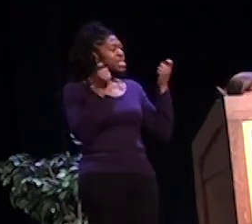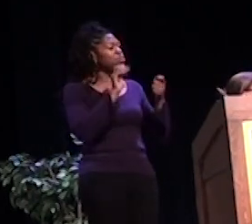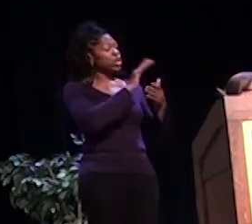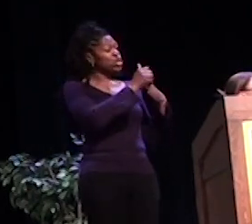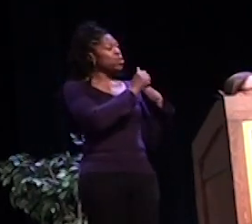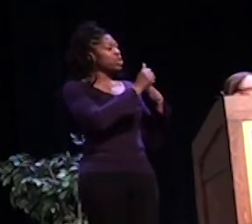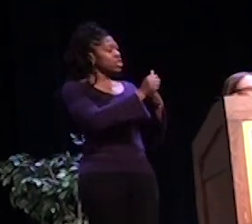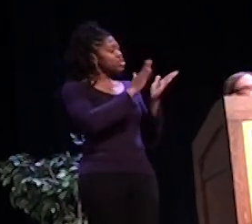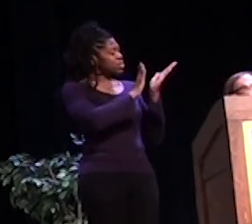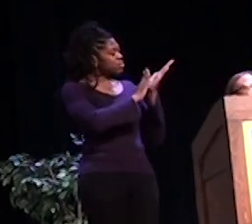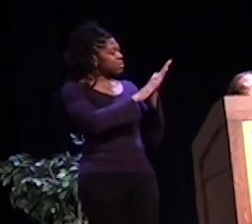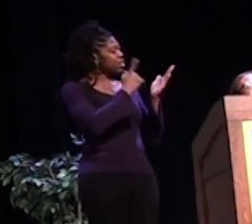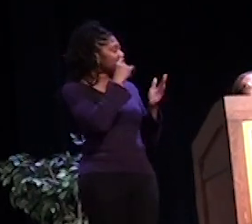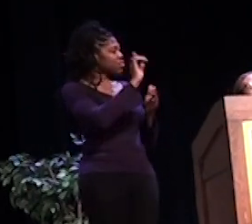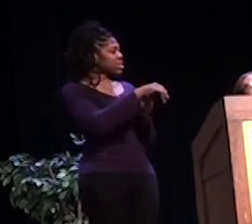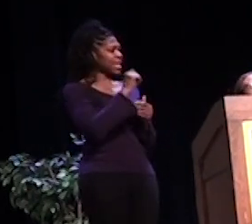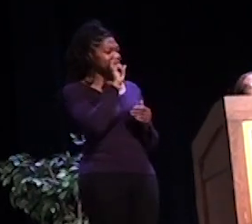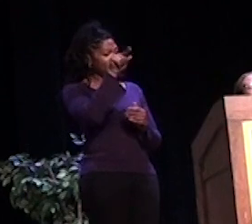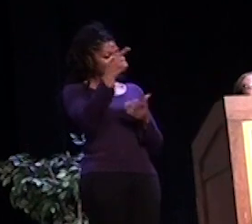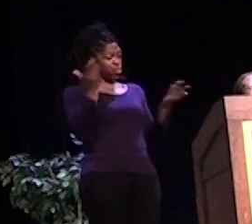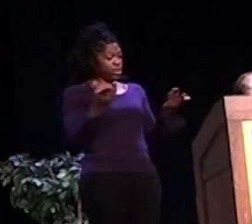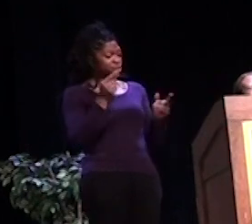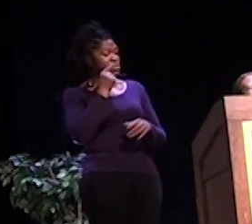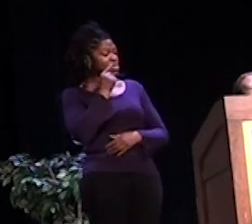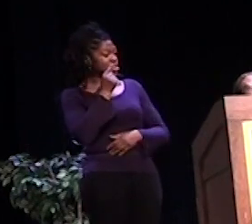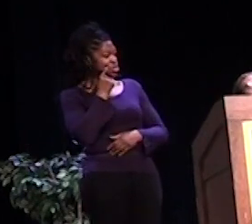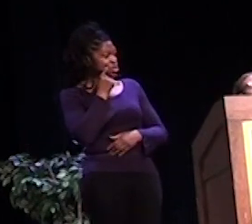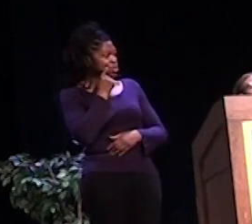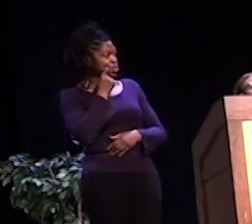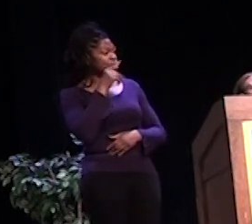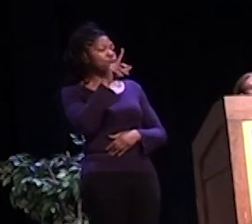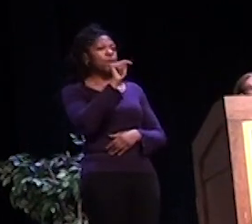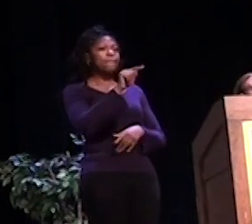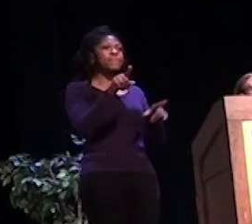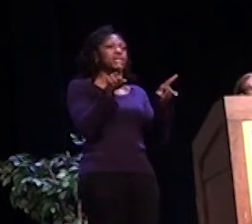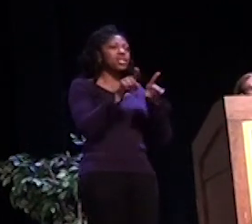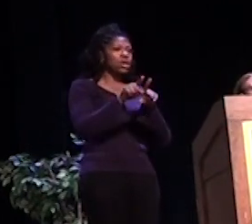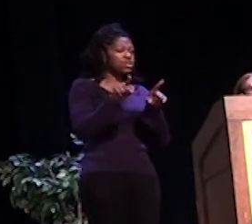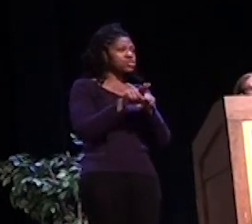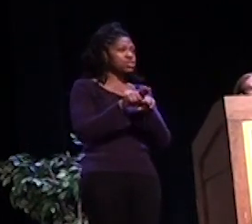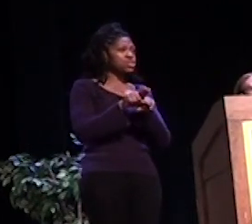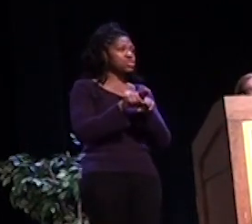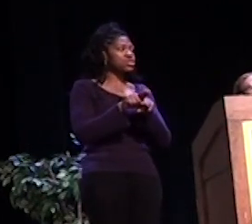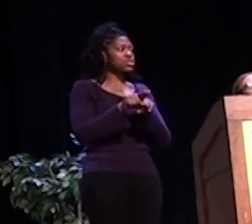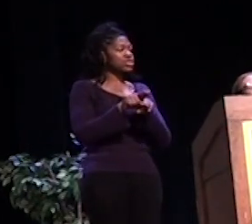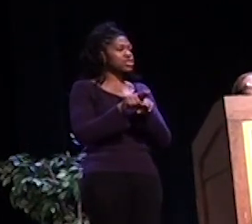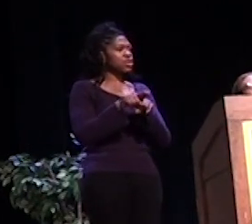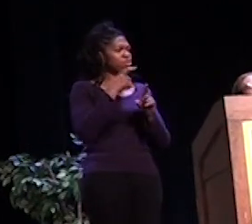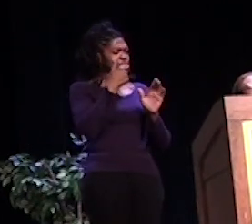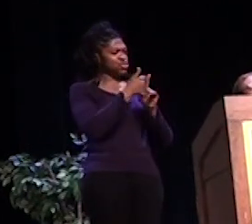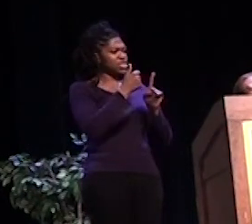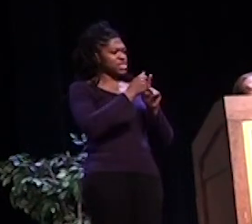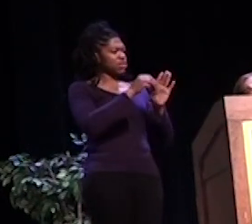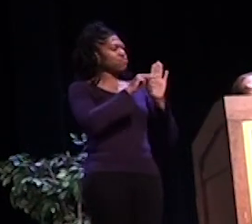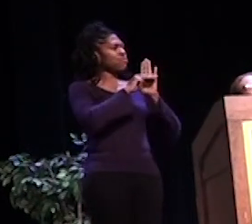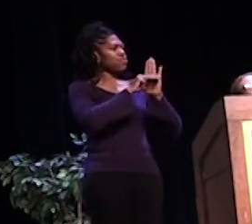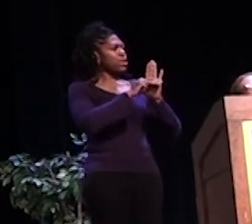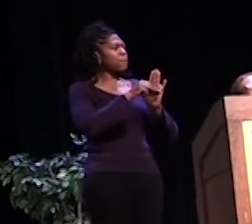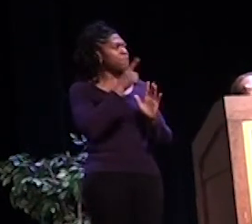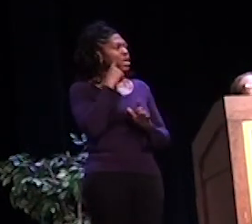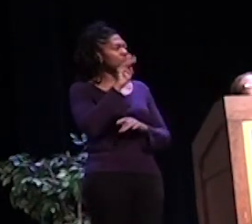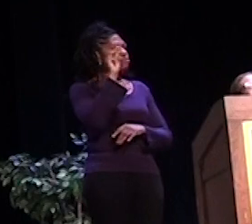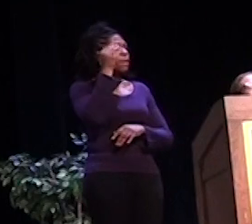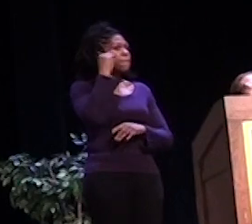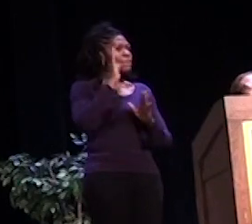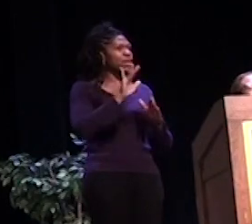leadership, not just here in San Antonio, but also as a model of a mayor